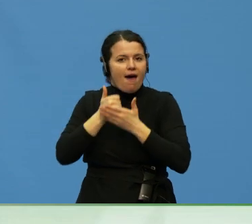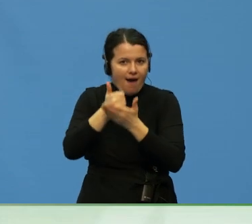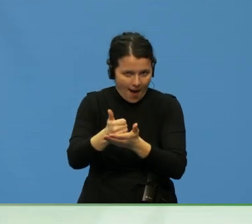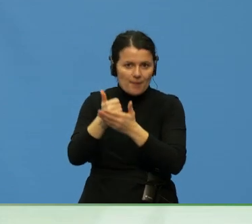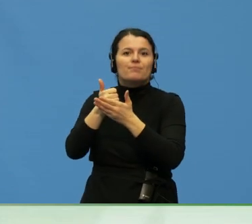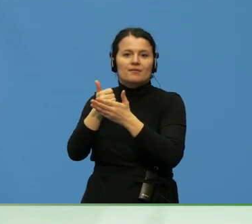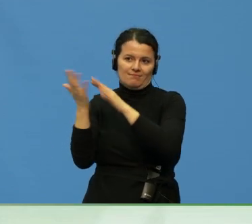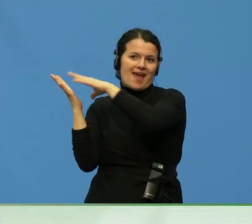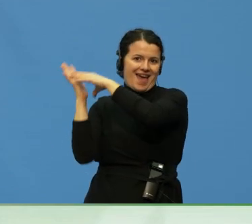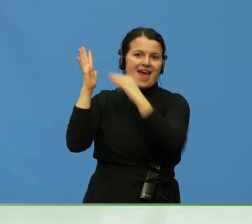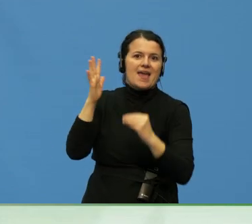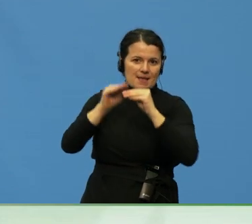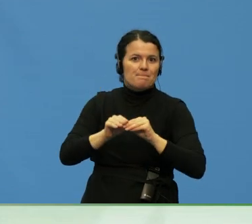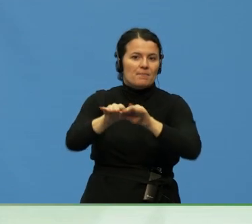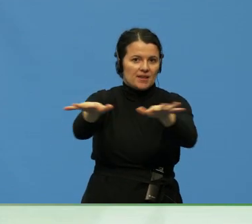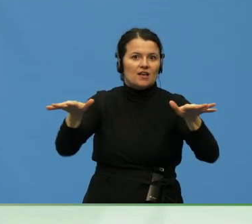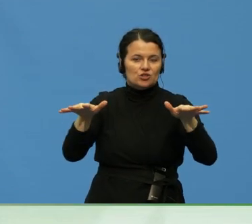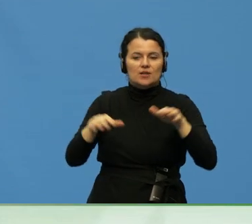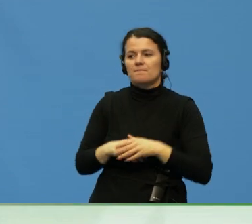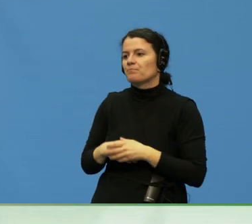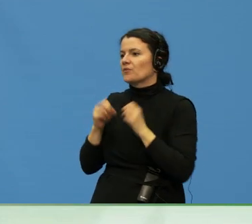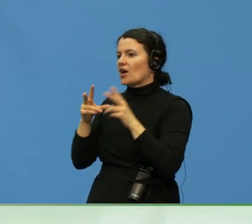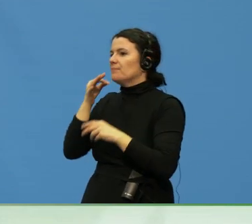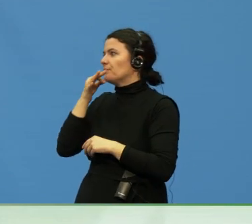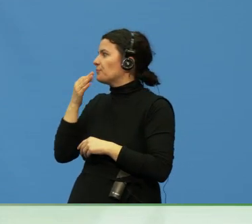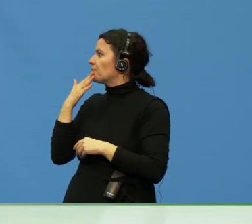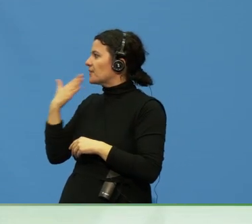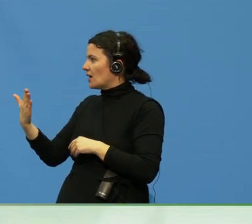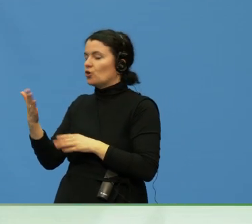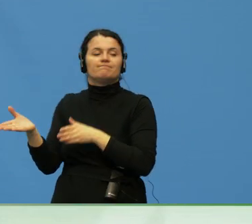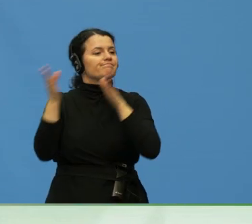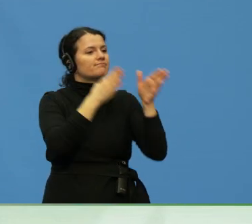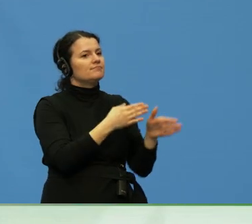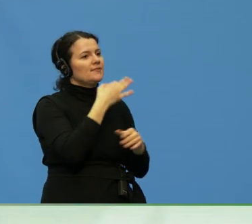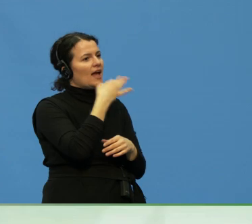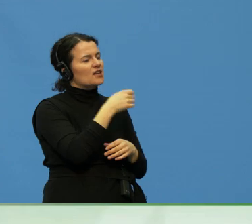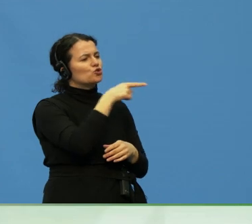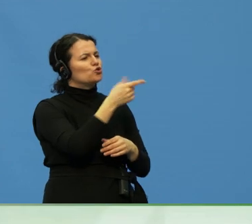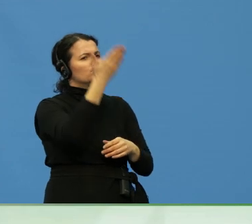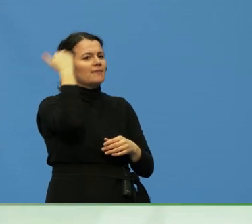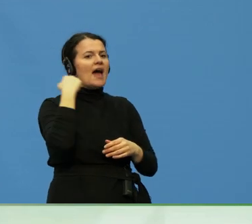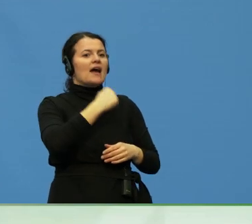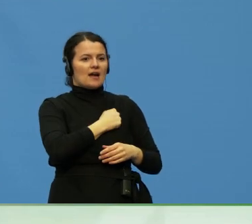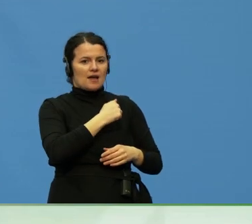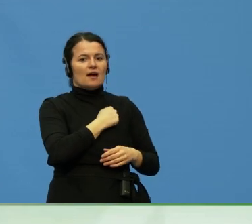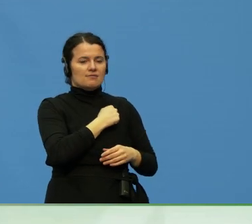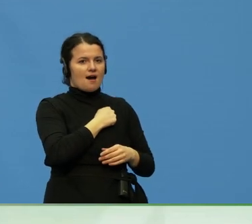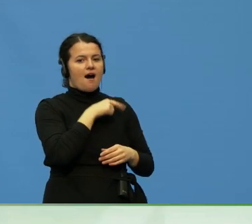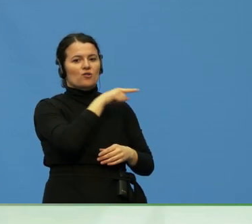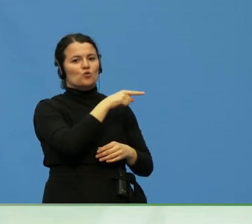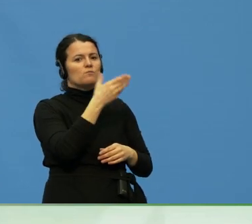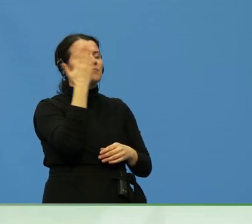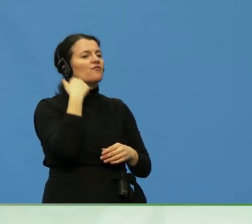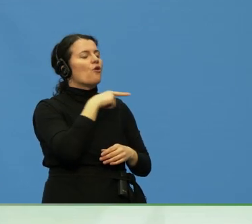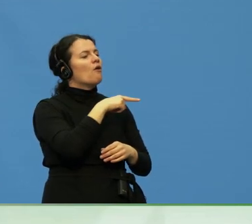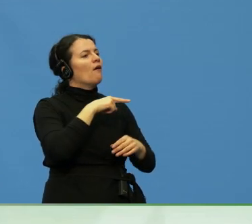when you started becoming a minister, you Canada had ratified the UN CRPD. How did you, as a minister,